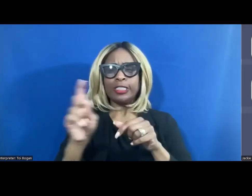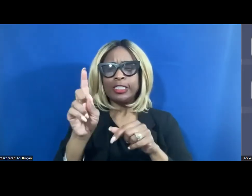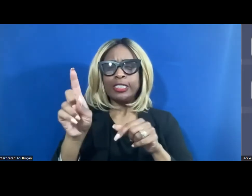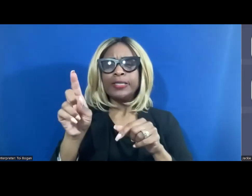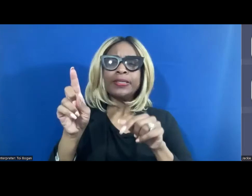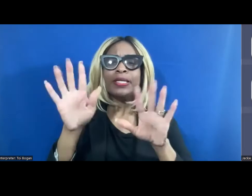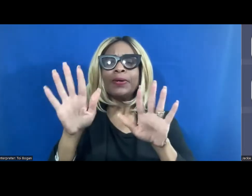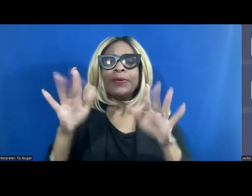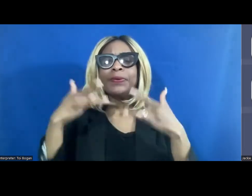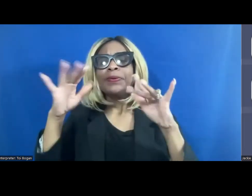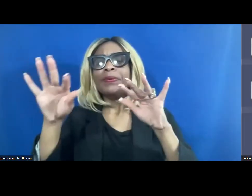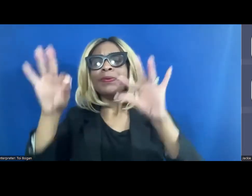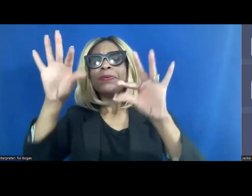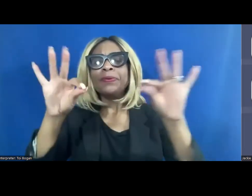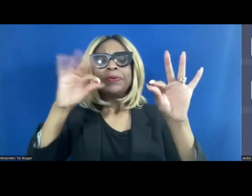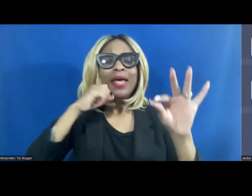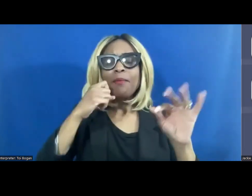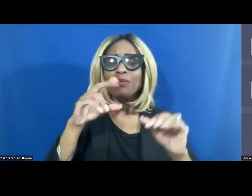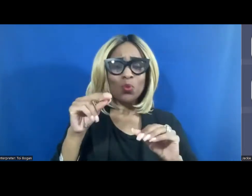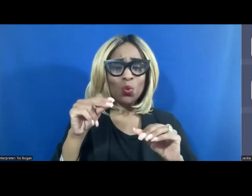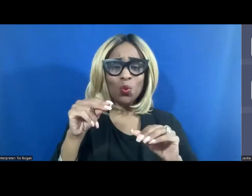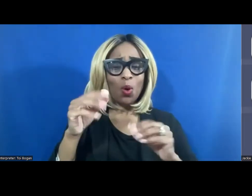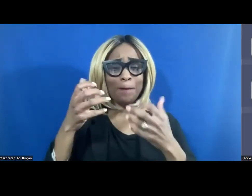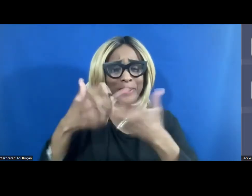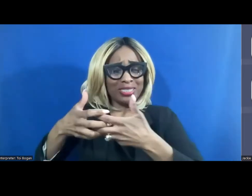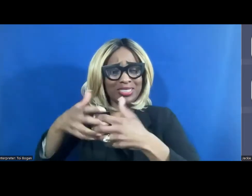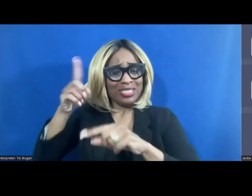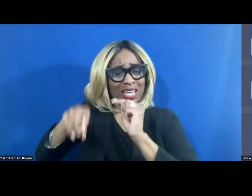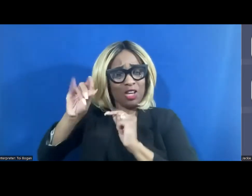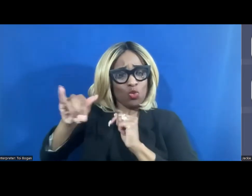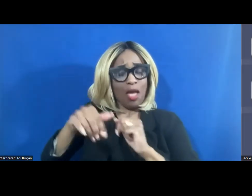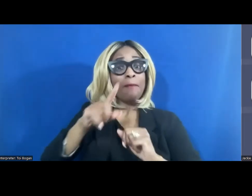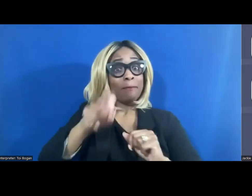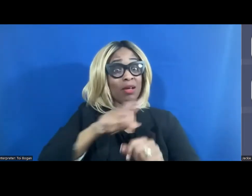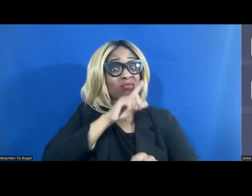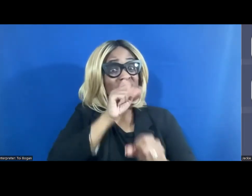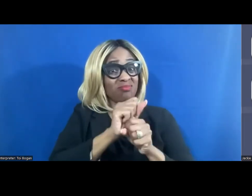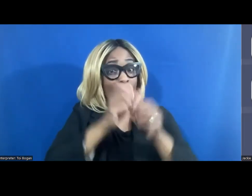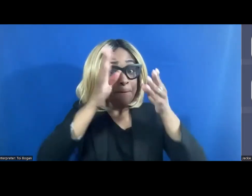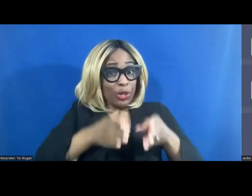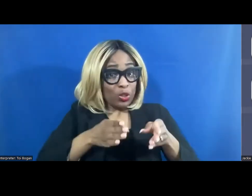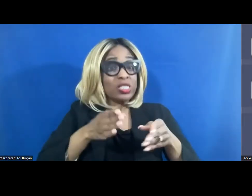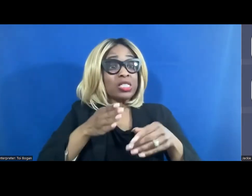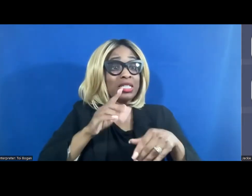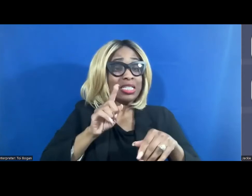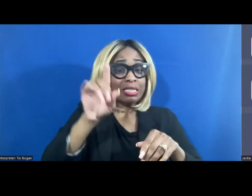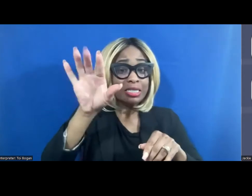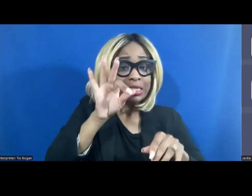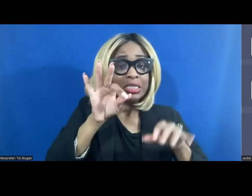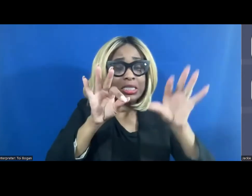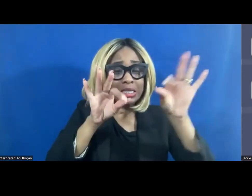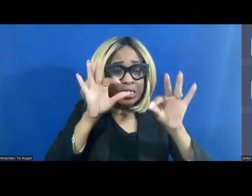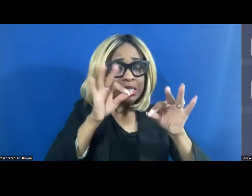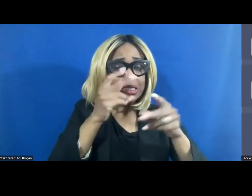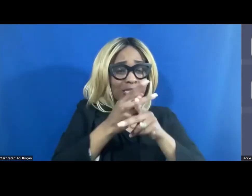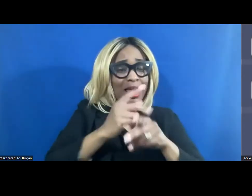picking apples and making sure they're packed very carefully so that they're not bruising. So yes, this is something that we still